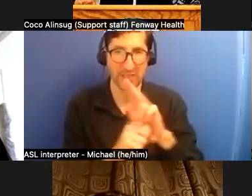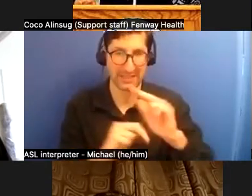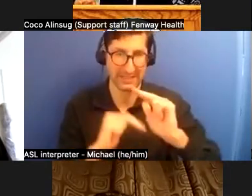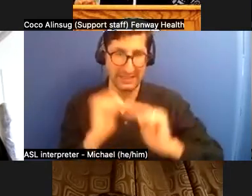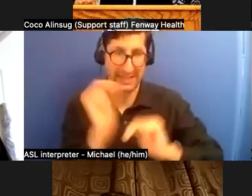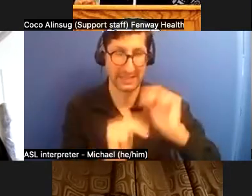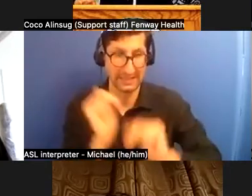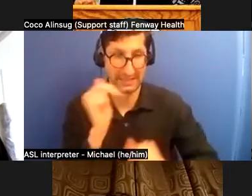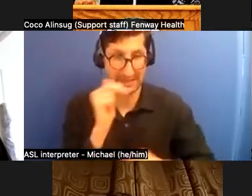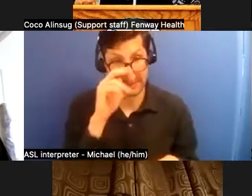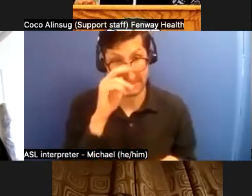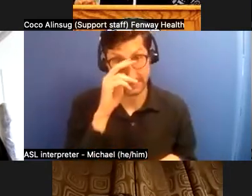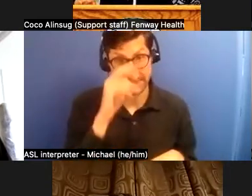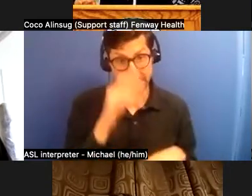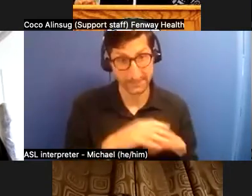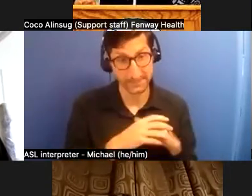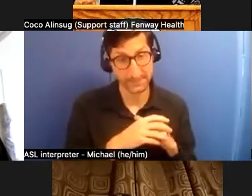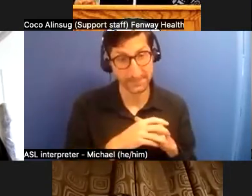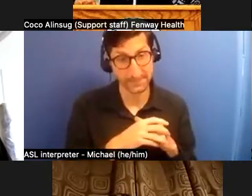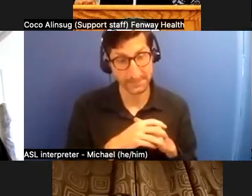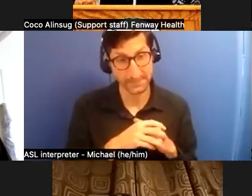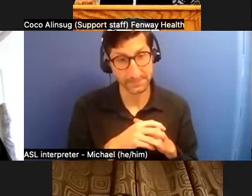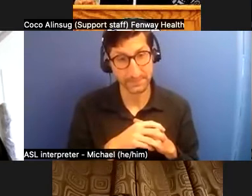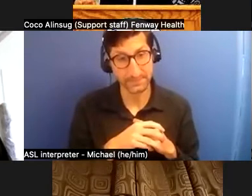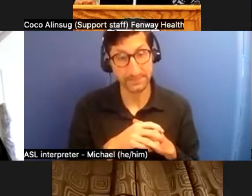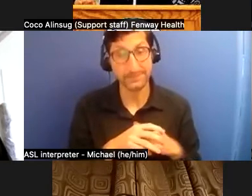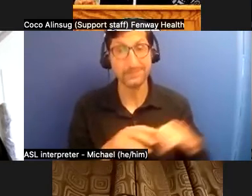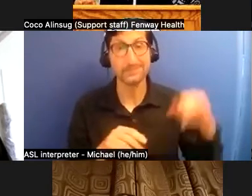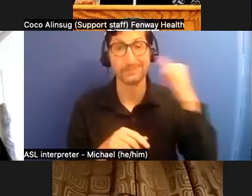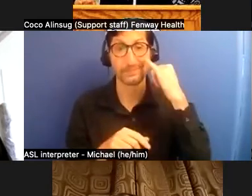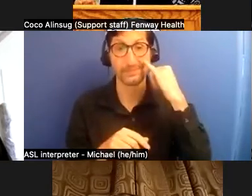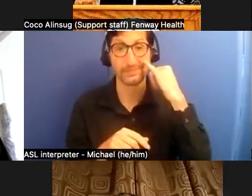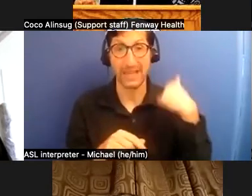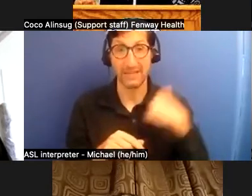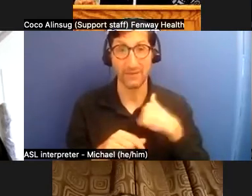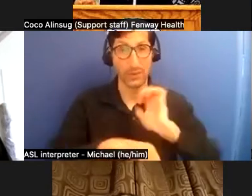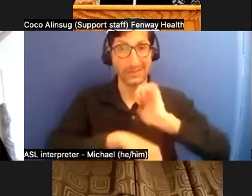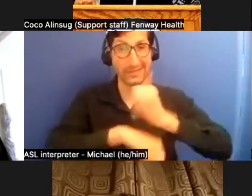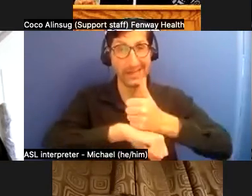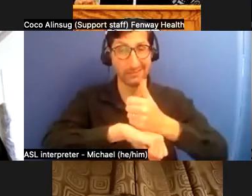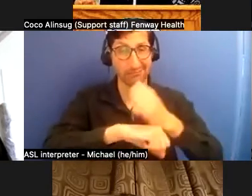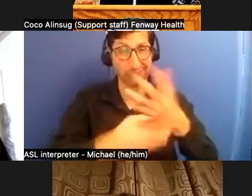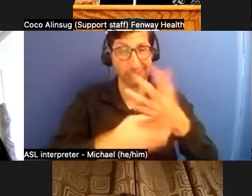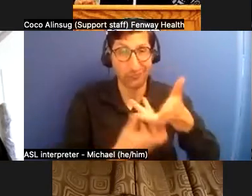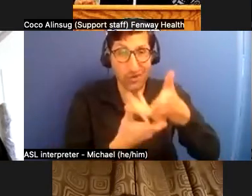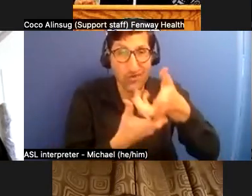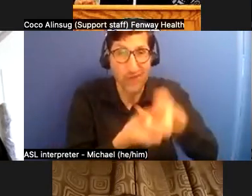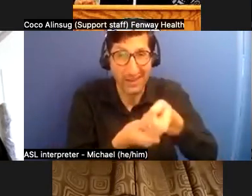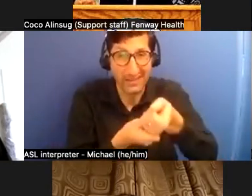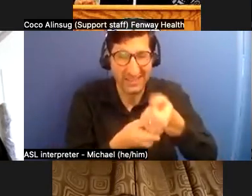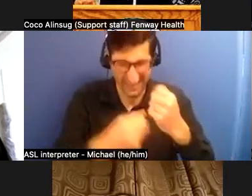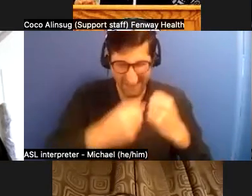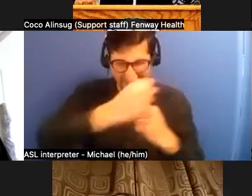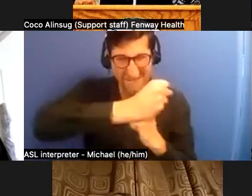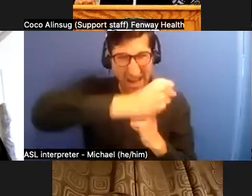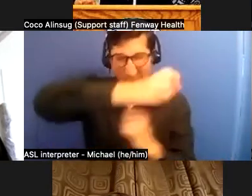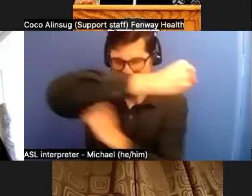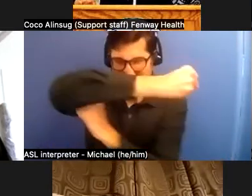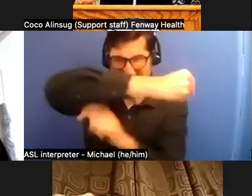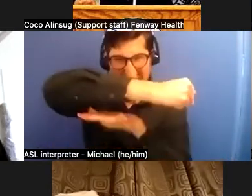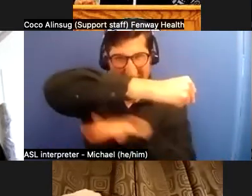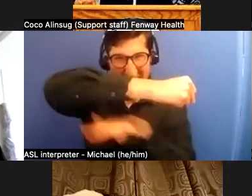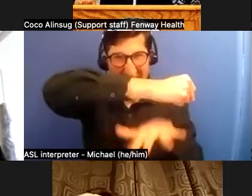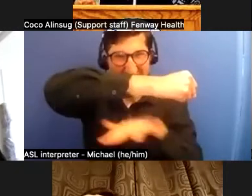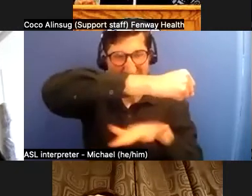it's a trust issue. And the more trust and foundation you have, the better help you're able to give